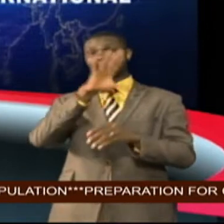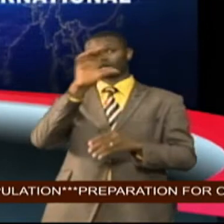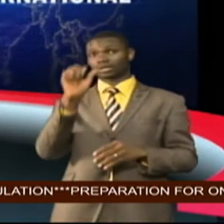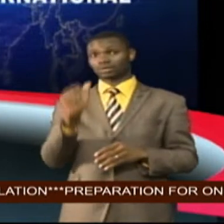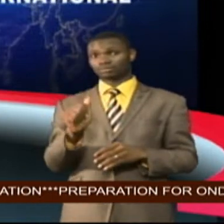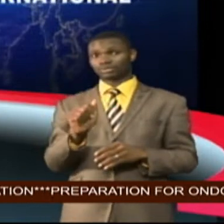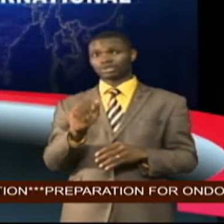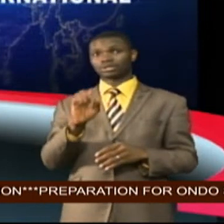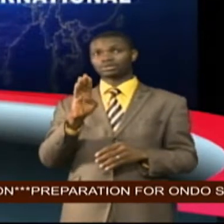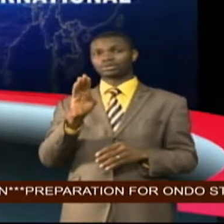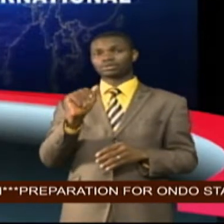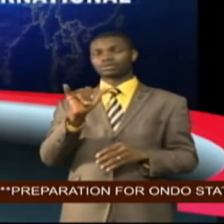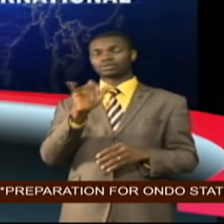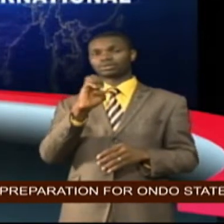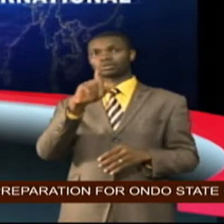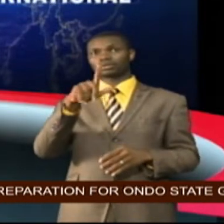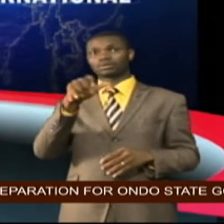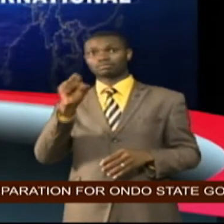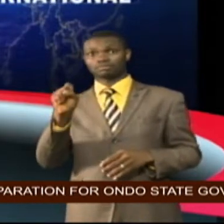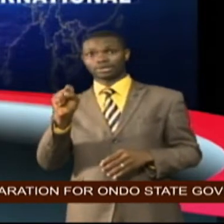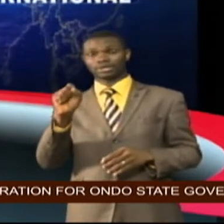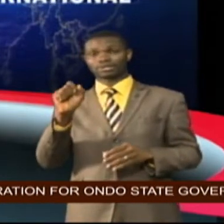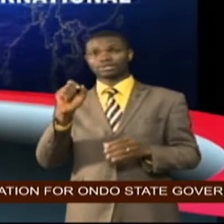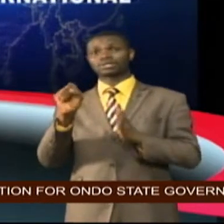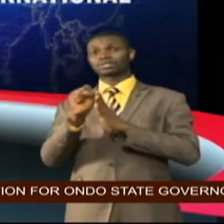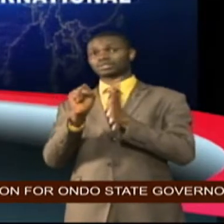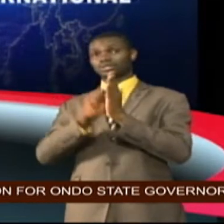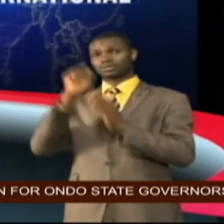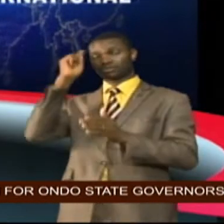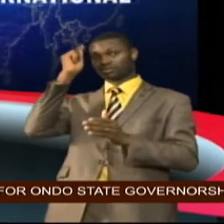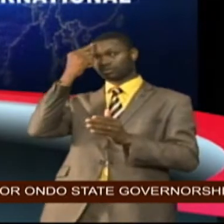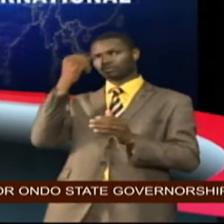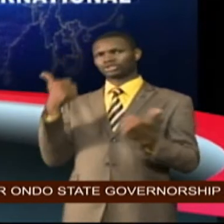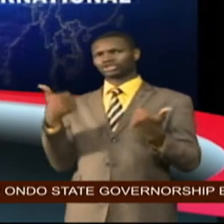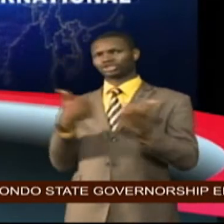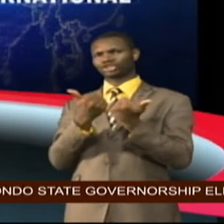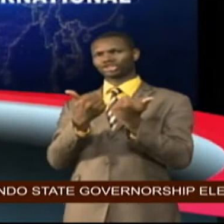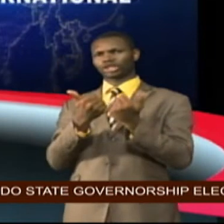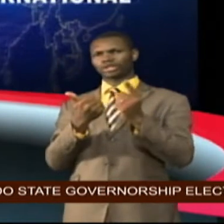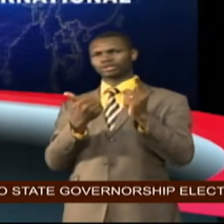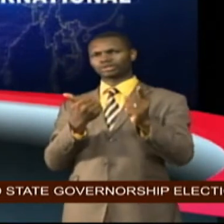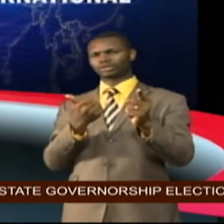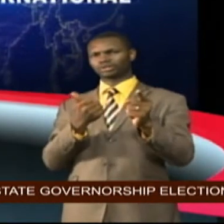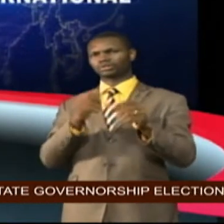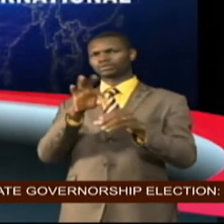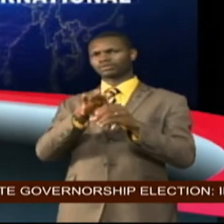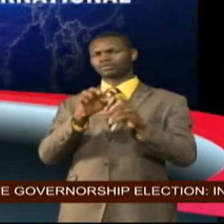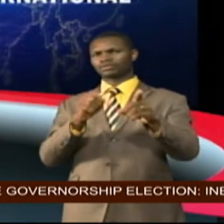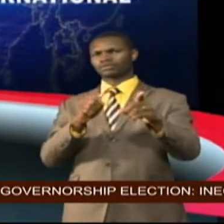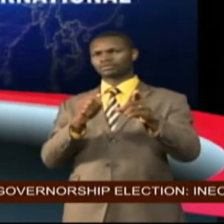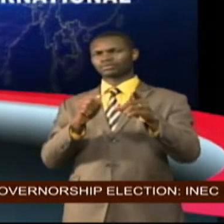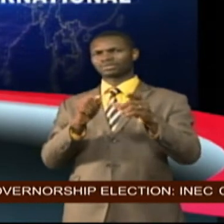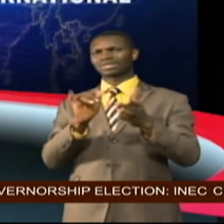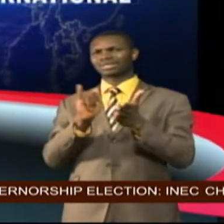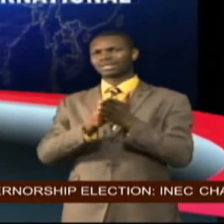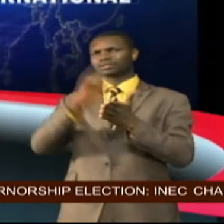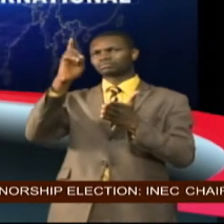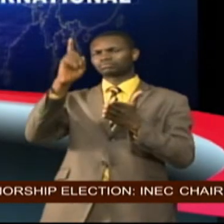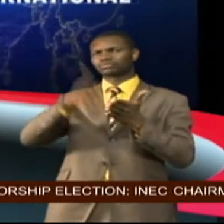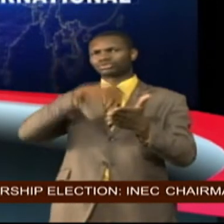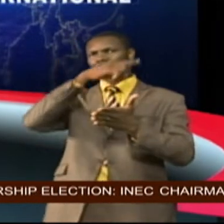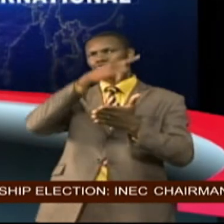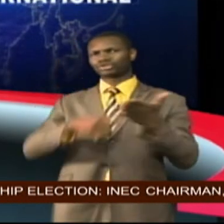by the Bayelsa State Governor Doye Diri challenging the judgment of the Governorship Election Tribunal, which voided his